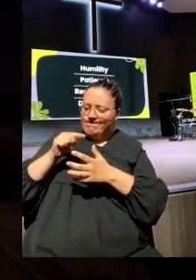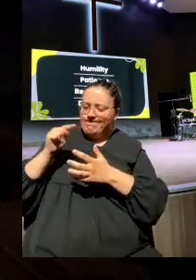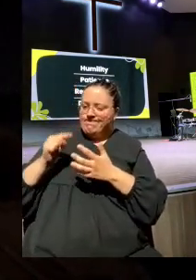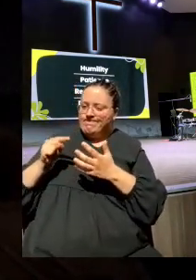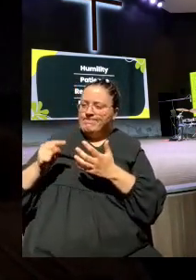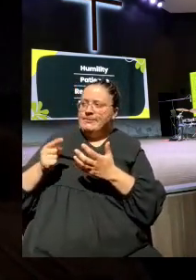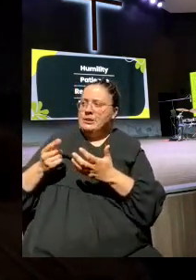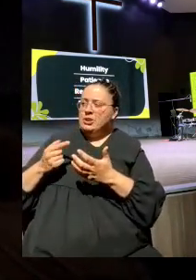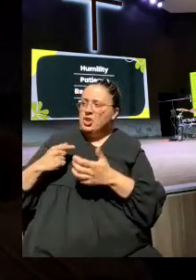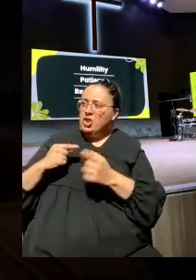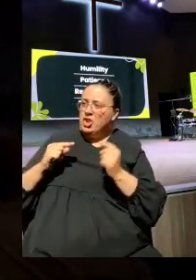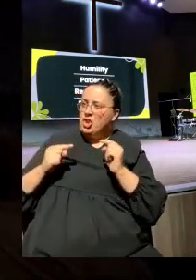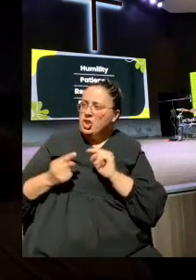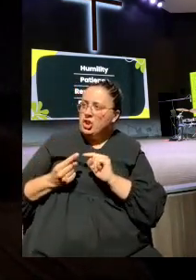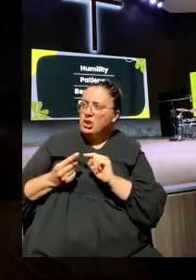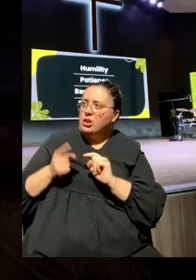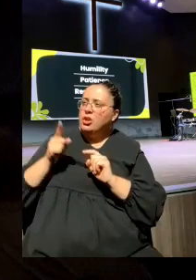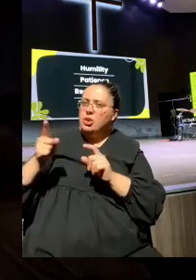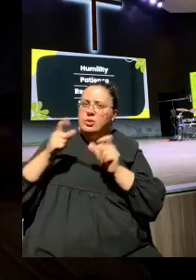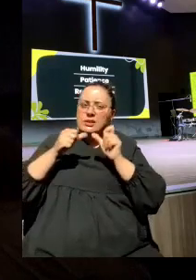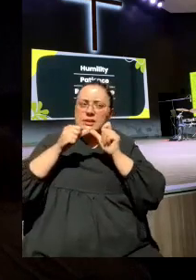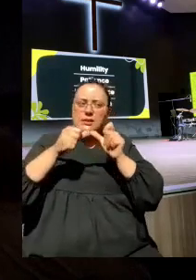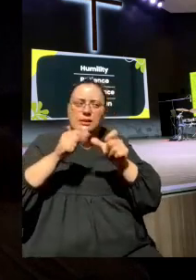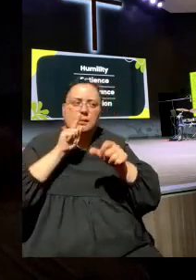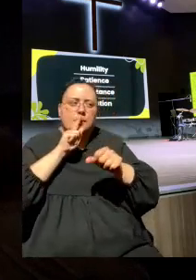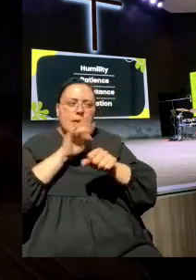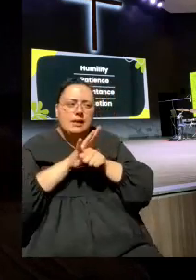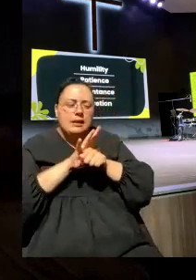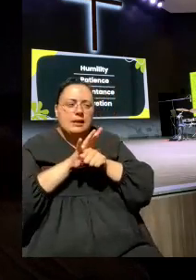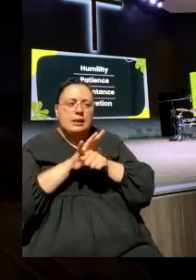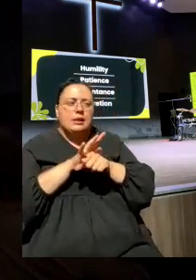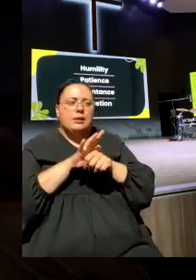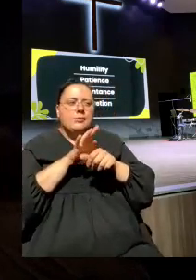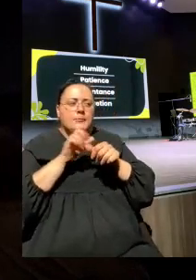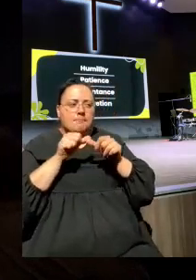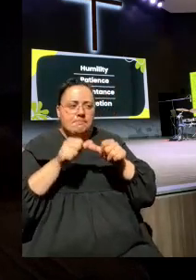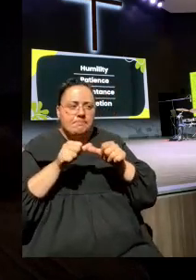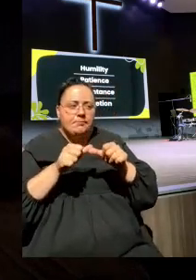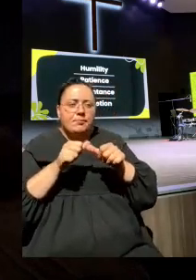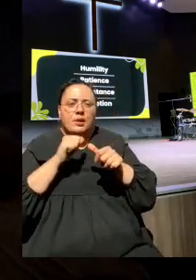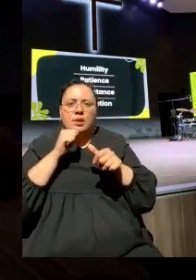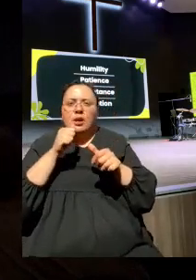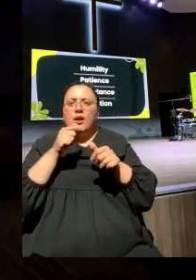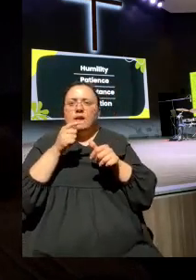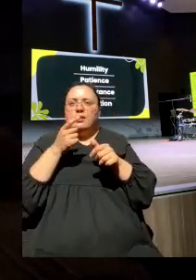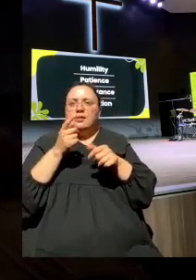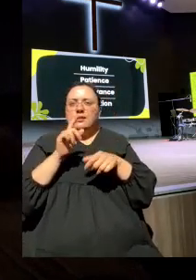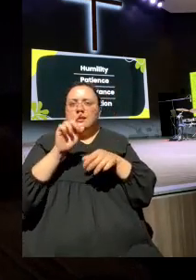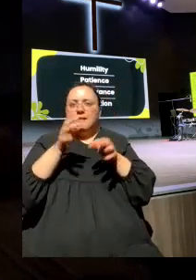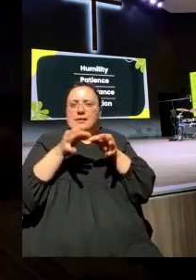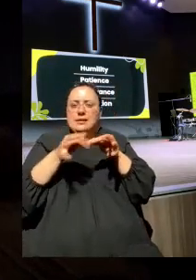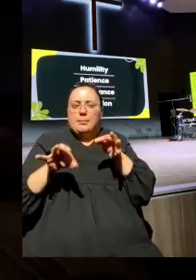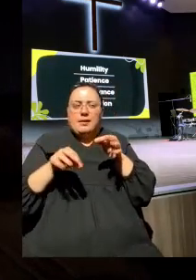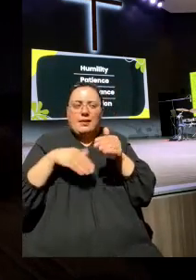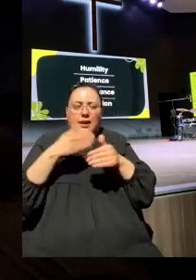and staying committed to that over the not just the next few hours and the next few days or the weeks, but the months and the